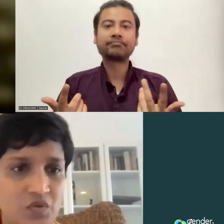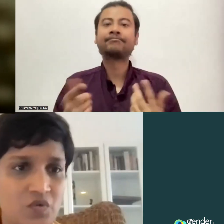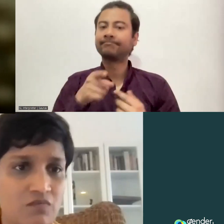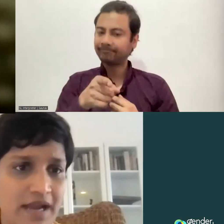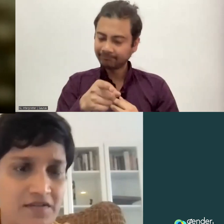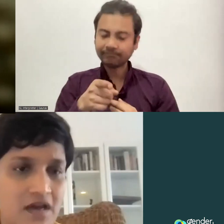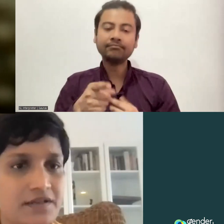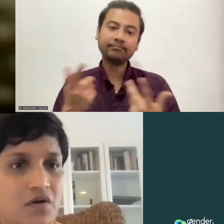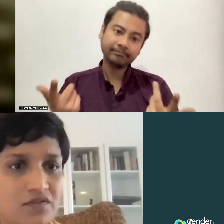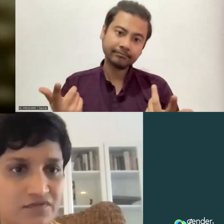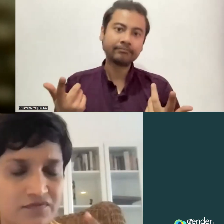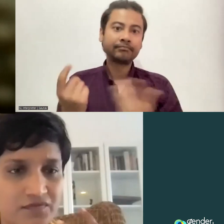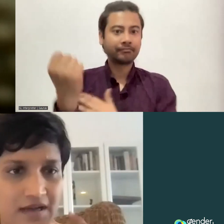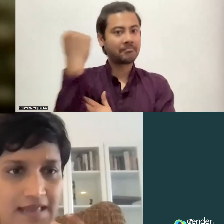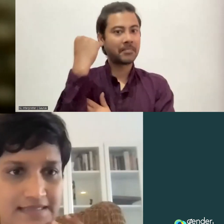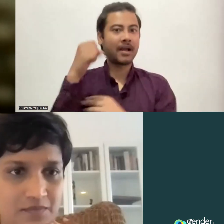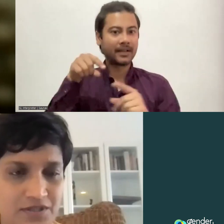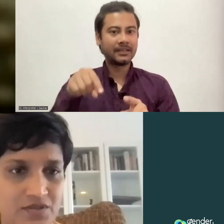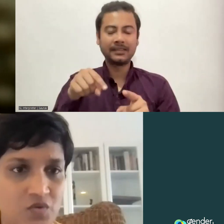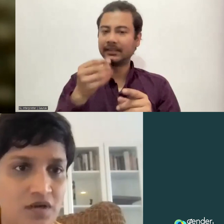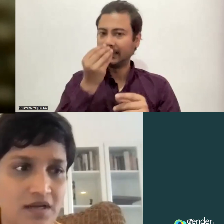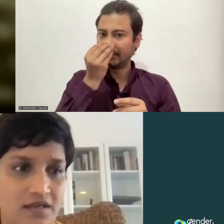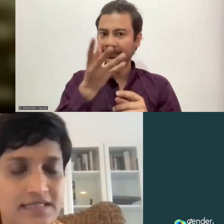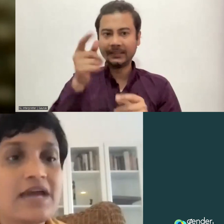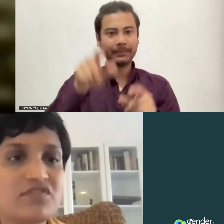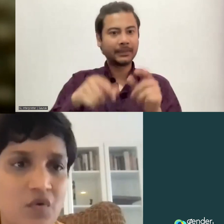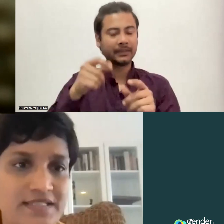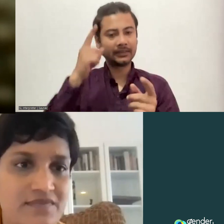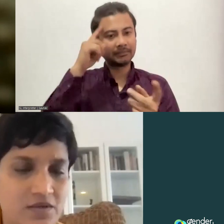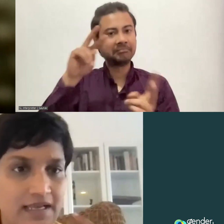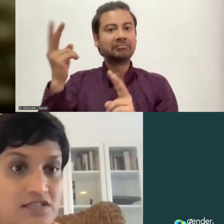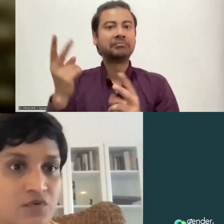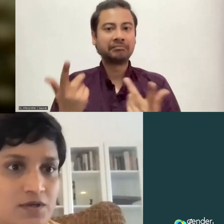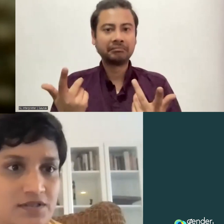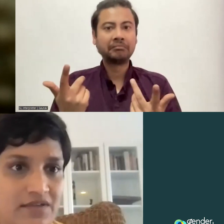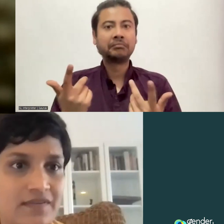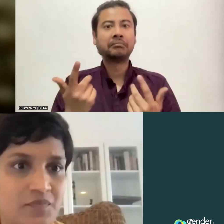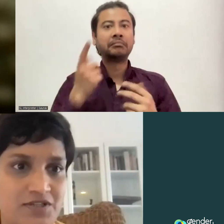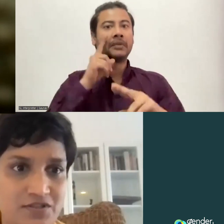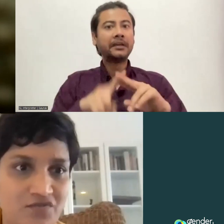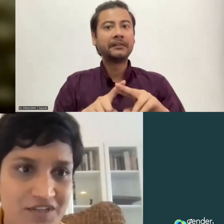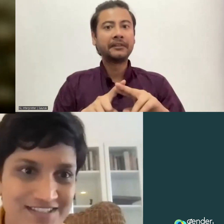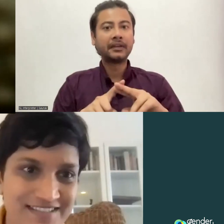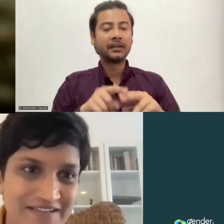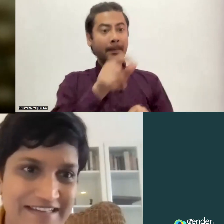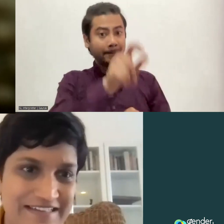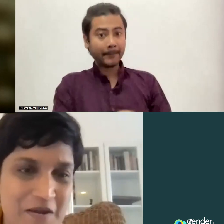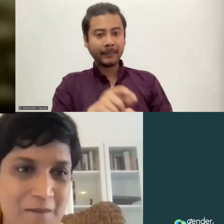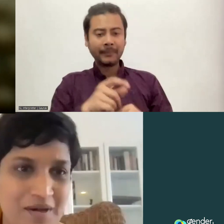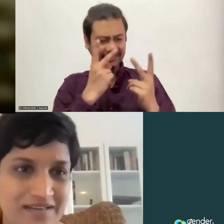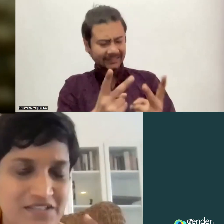someone who kind of started off as the person who didn't have a voice, and we said, okay, let's focus on giving that person the voice,